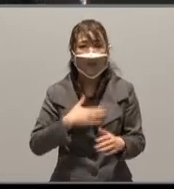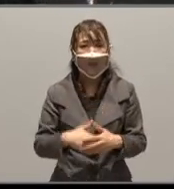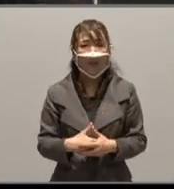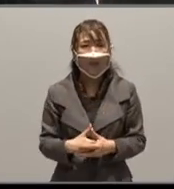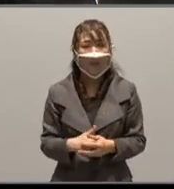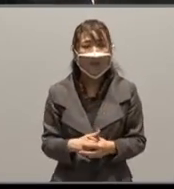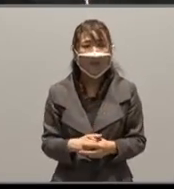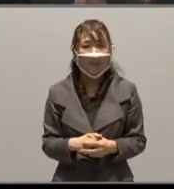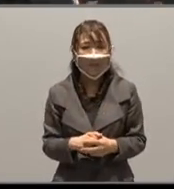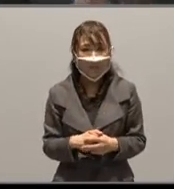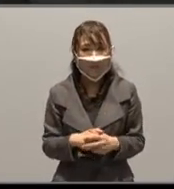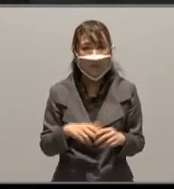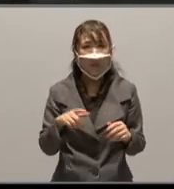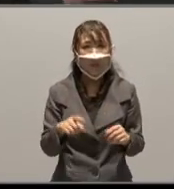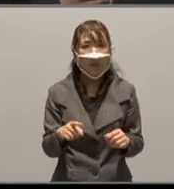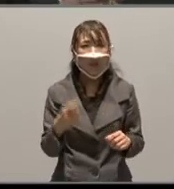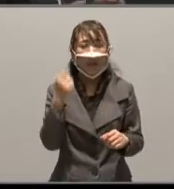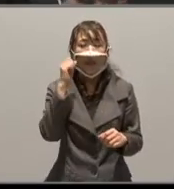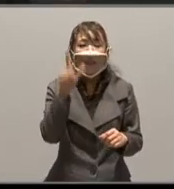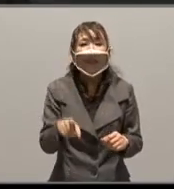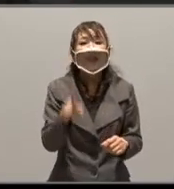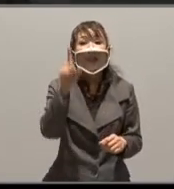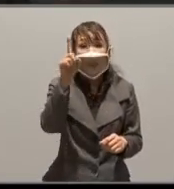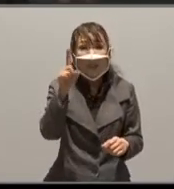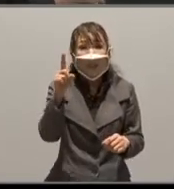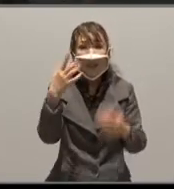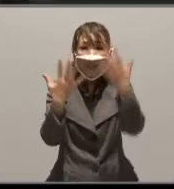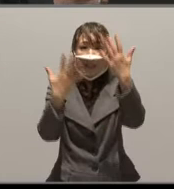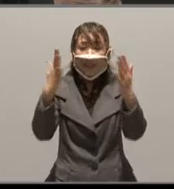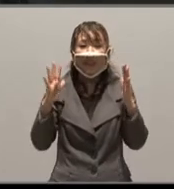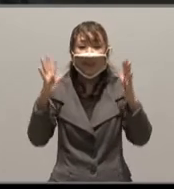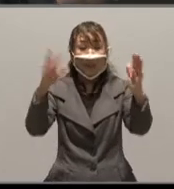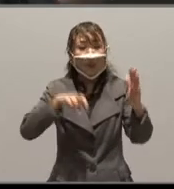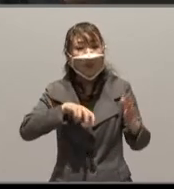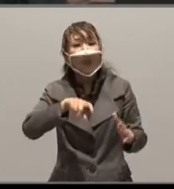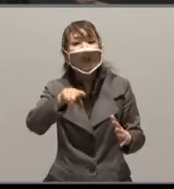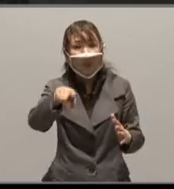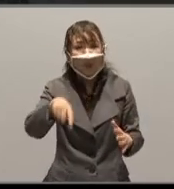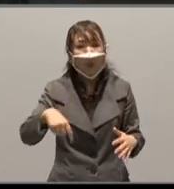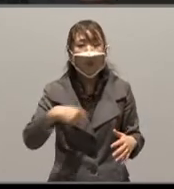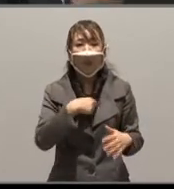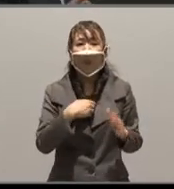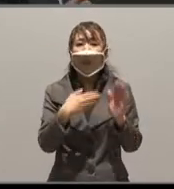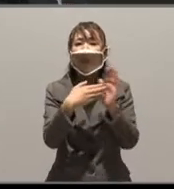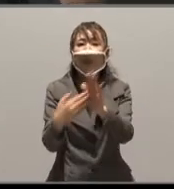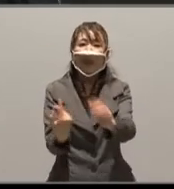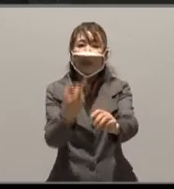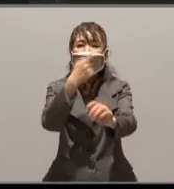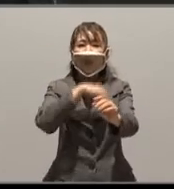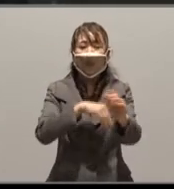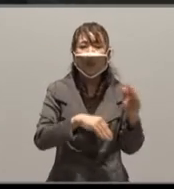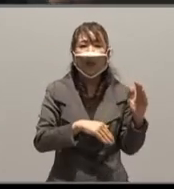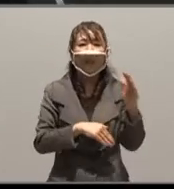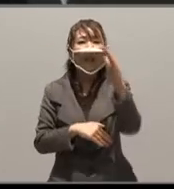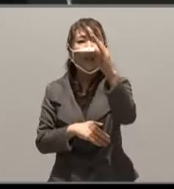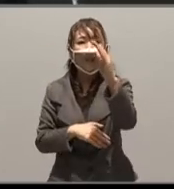that NK activity is increased. So if you do first bathing once a